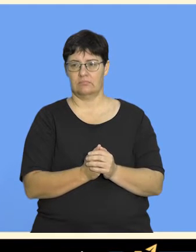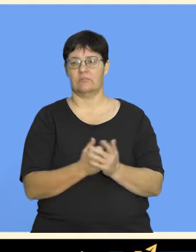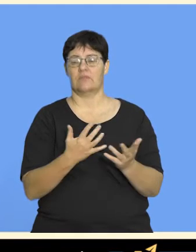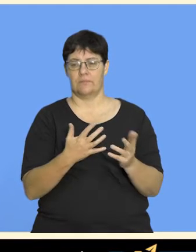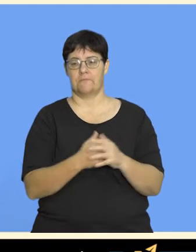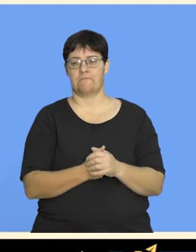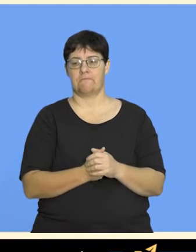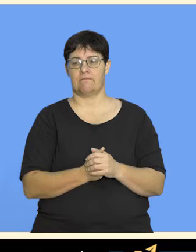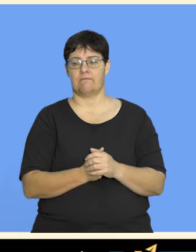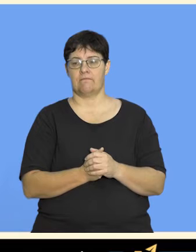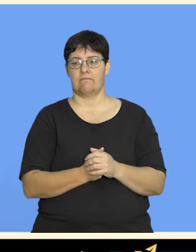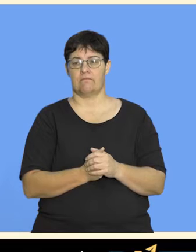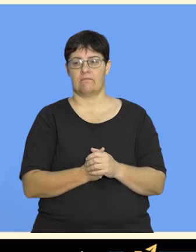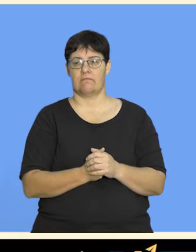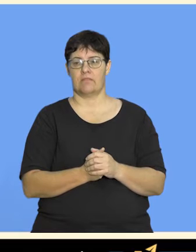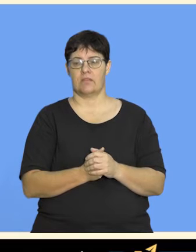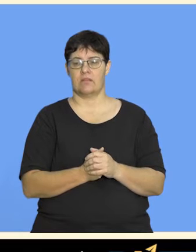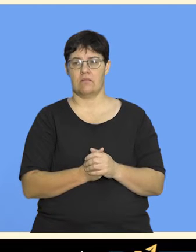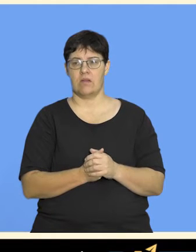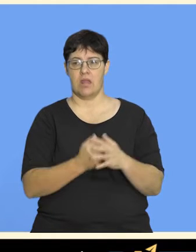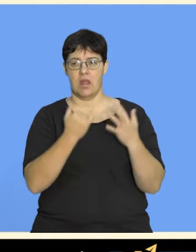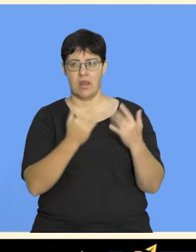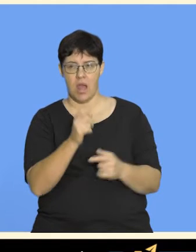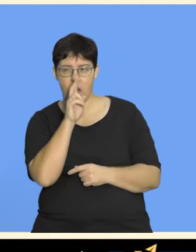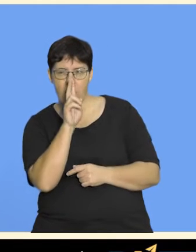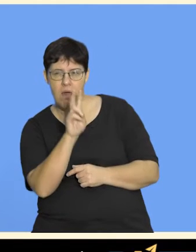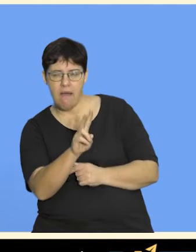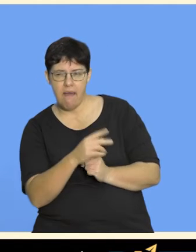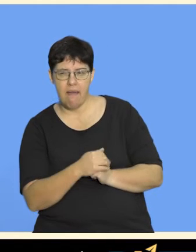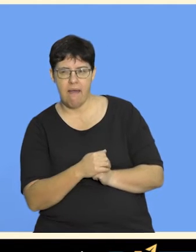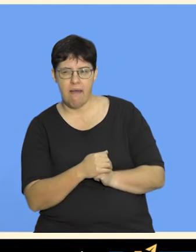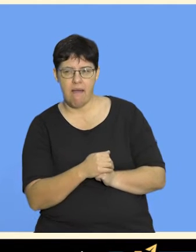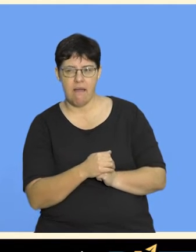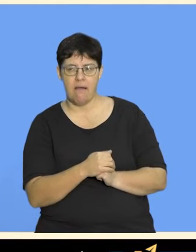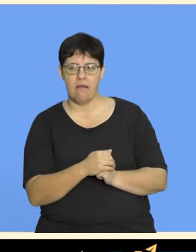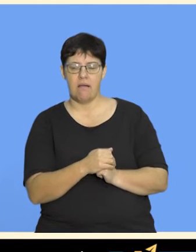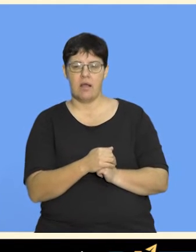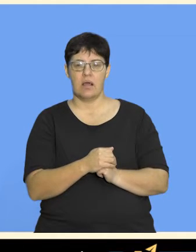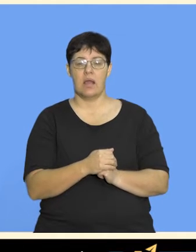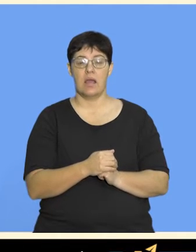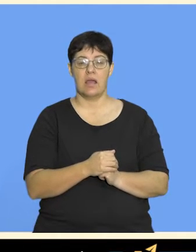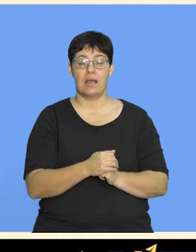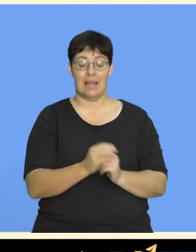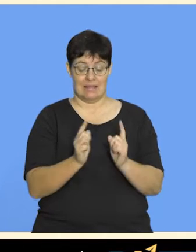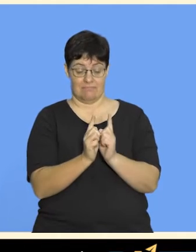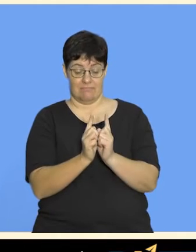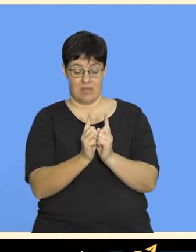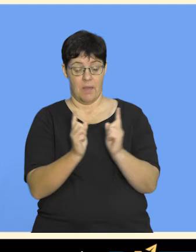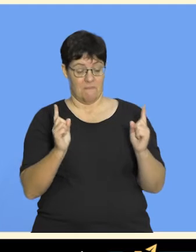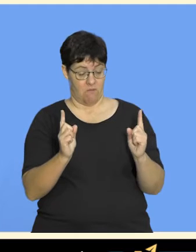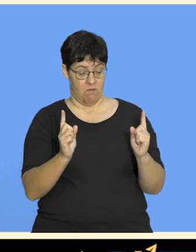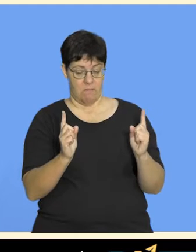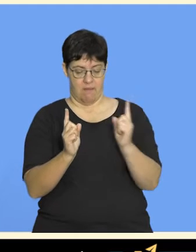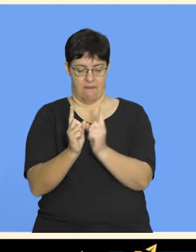big. There we go. Oh, now look what happened. I halved the